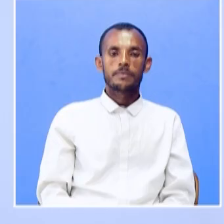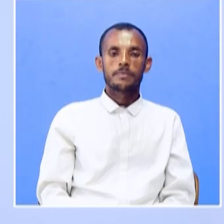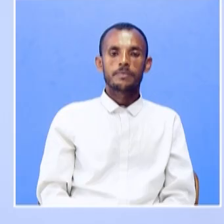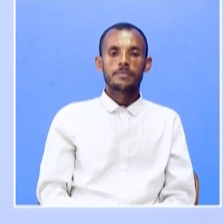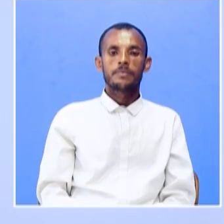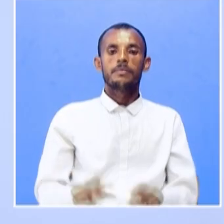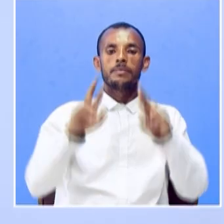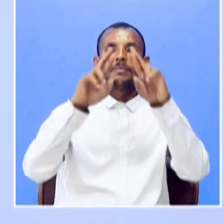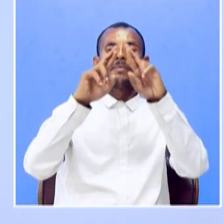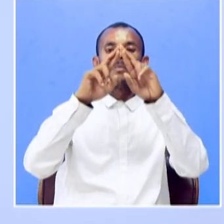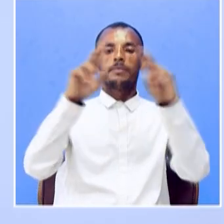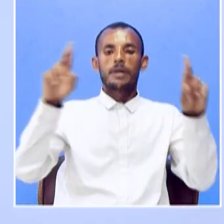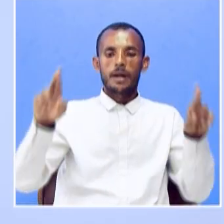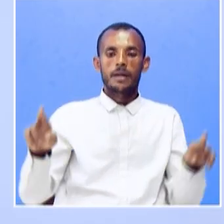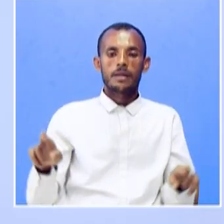Rectangle.